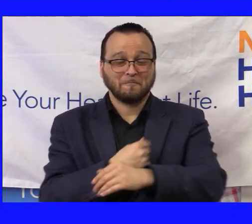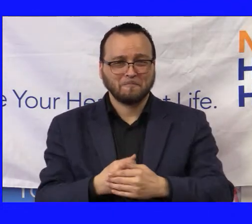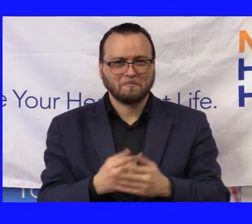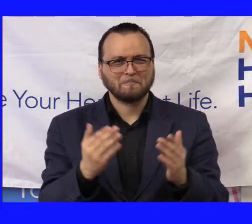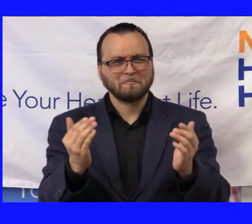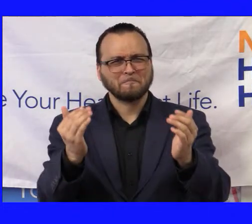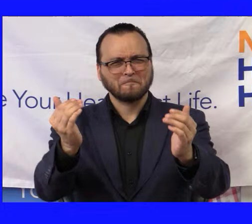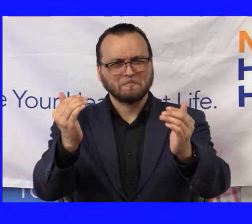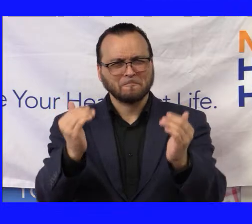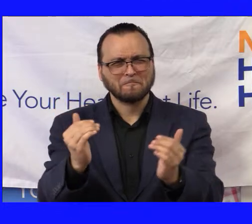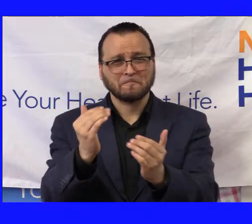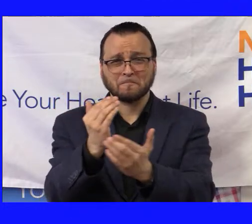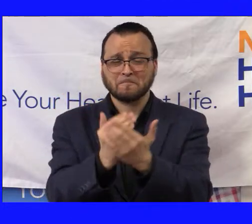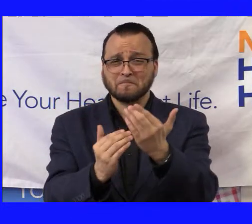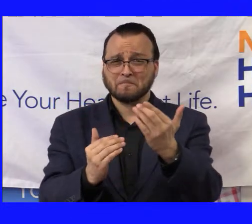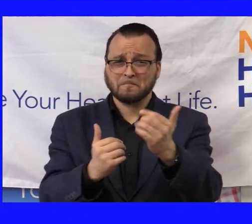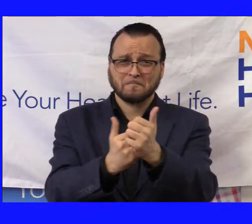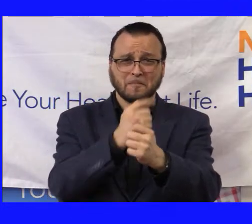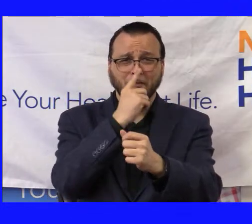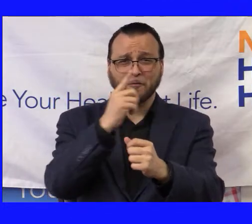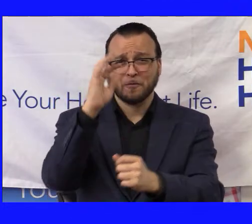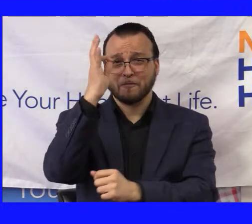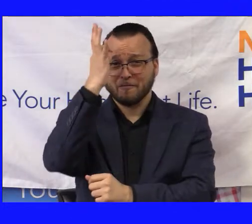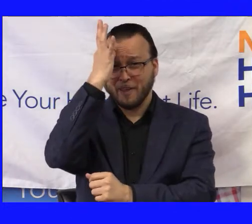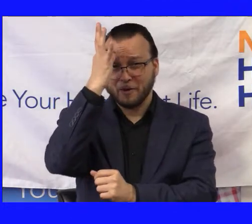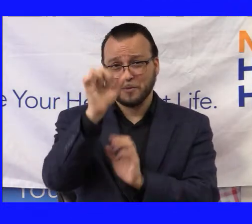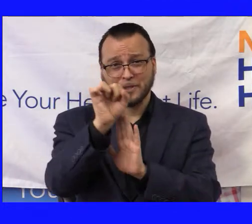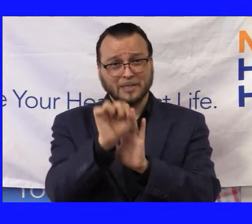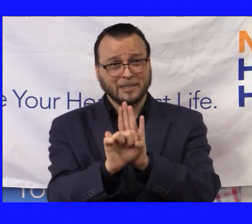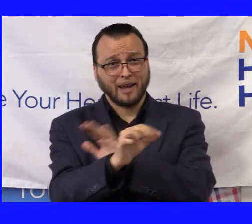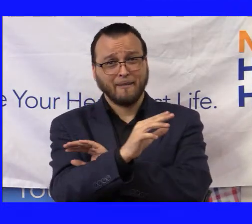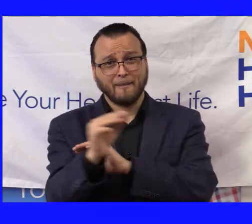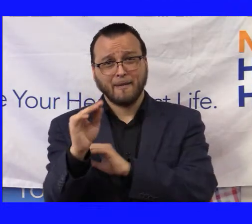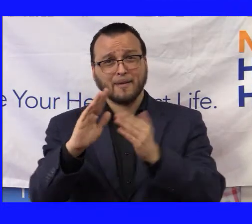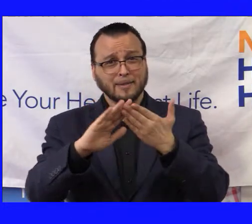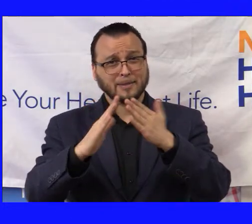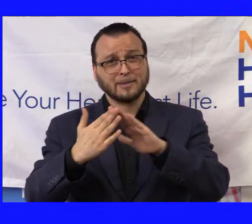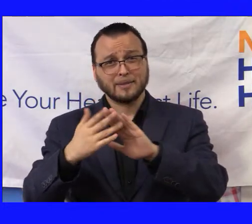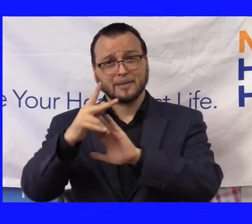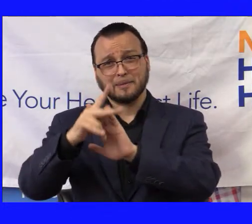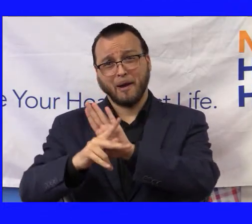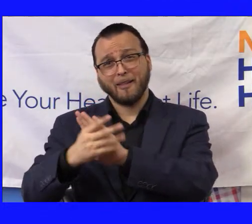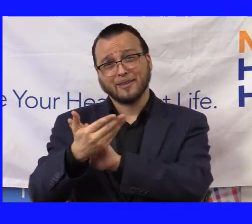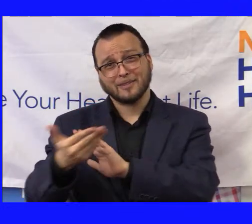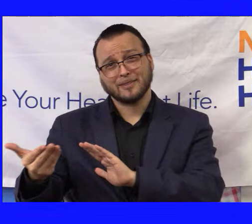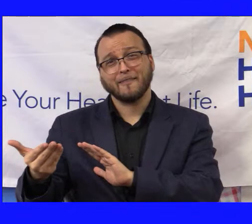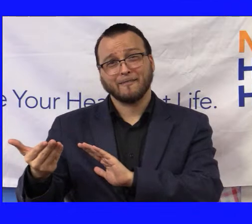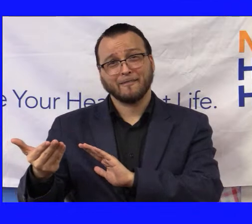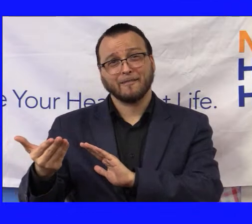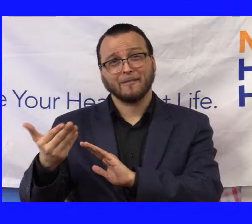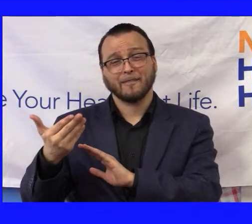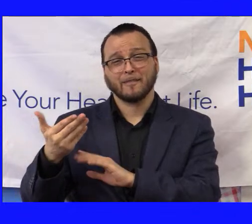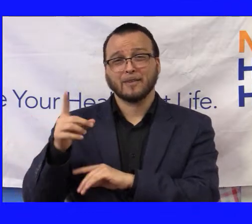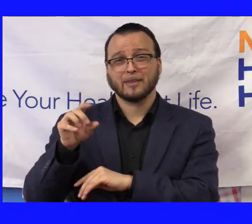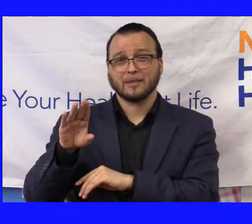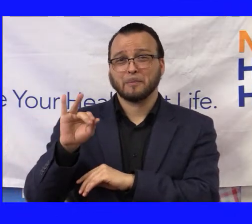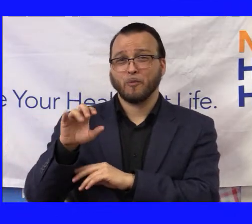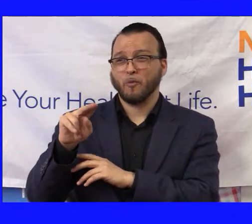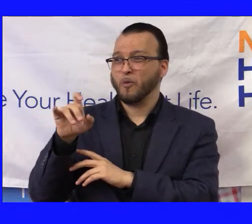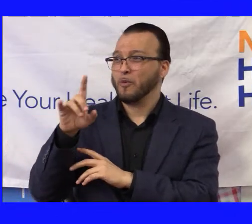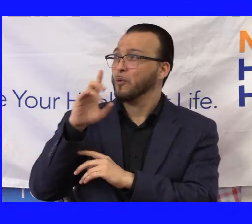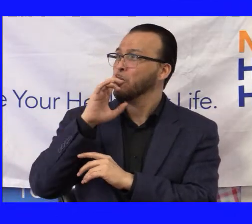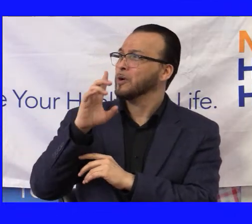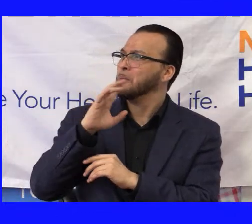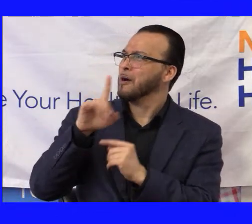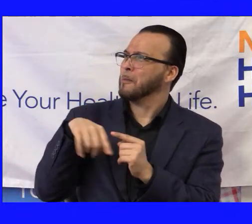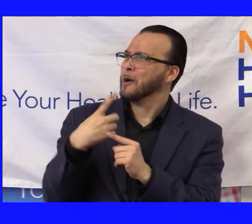then there are significant updates on the federal, state, and city policy sides that Deb Brown will speak to as